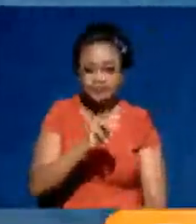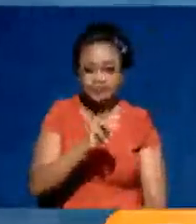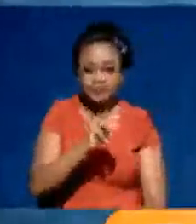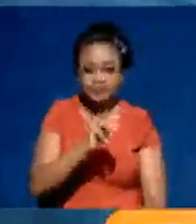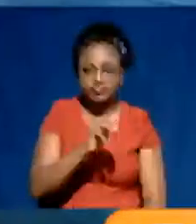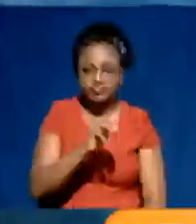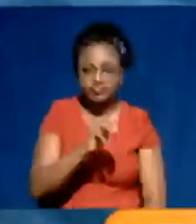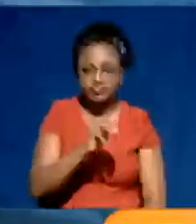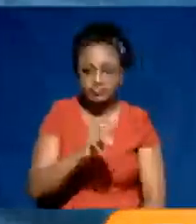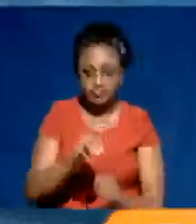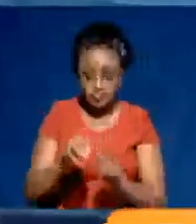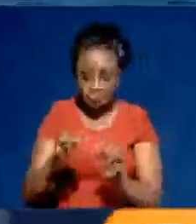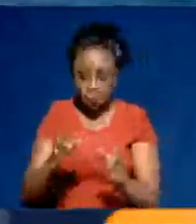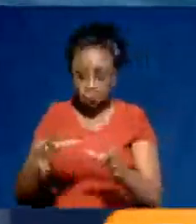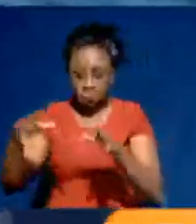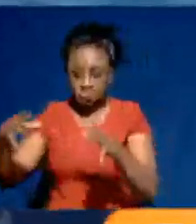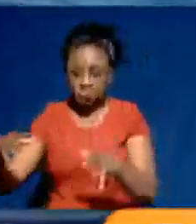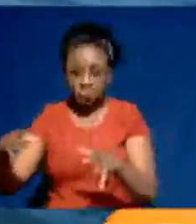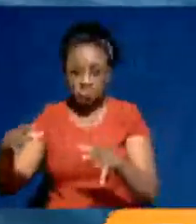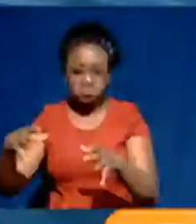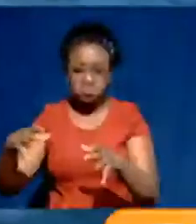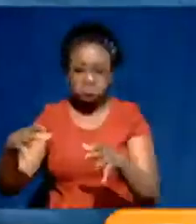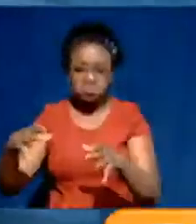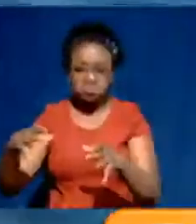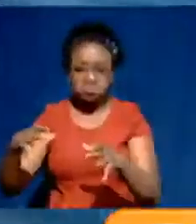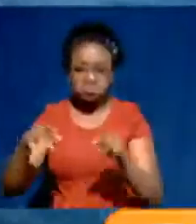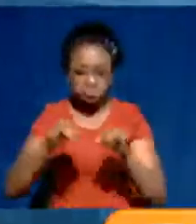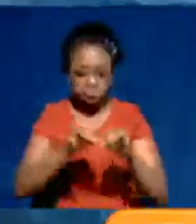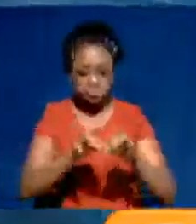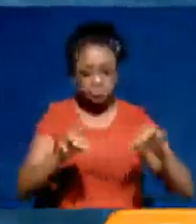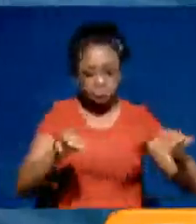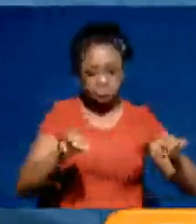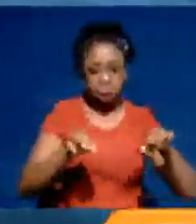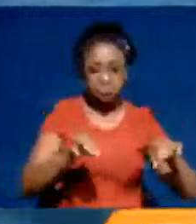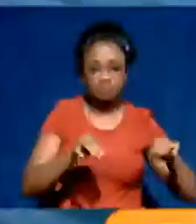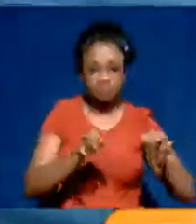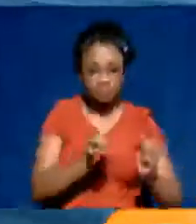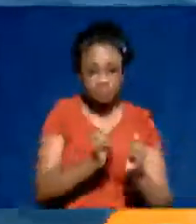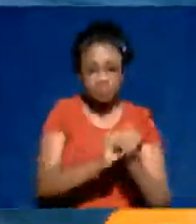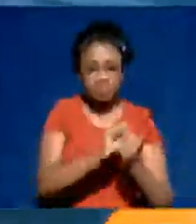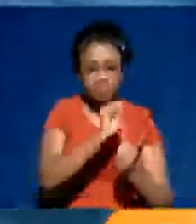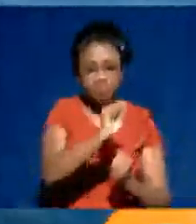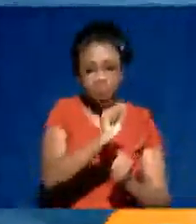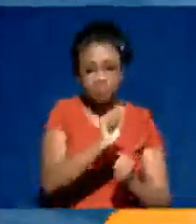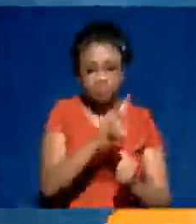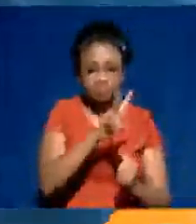15 to 18 meters in the waters for proper exchange between fish feed,